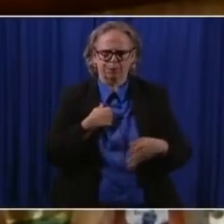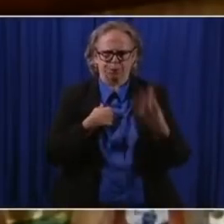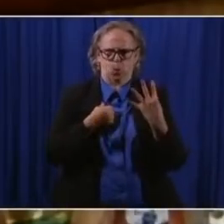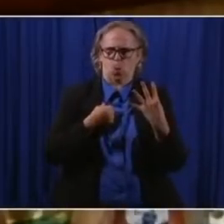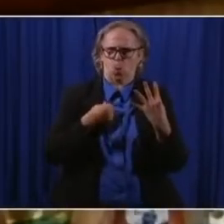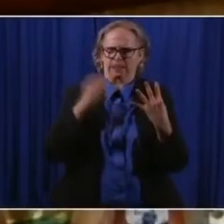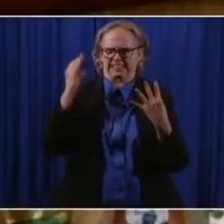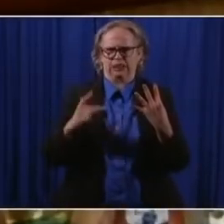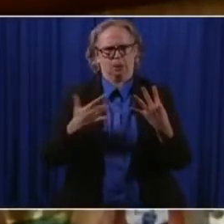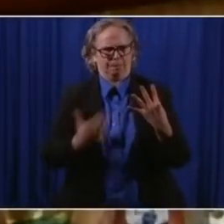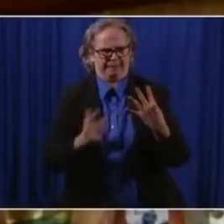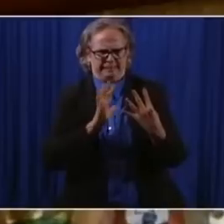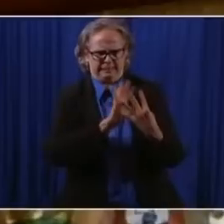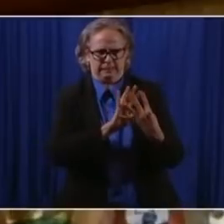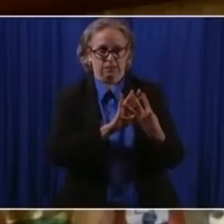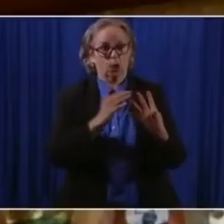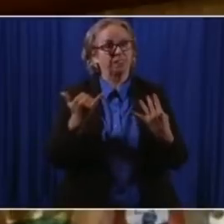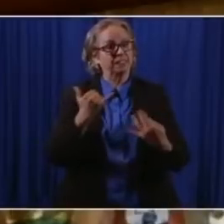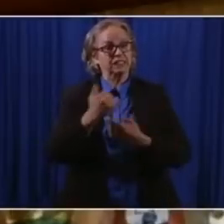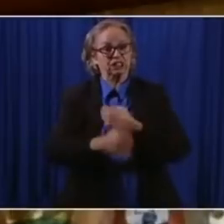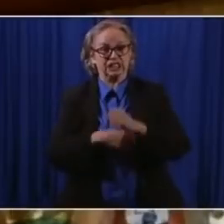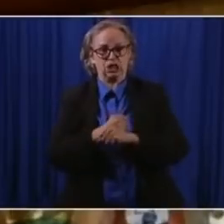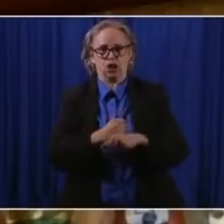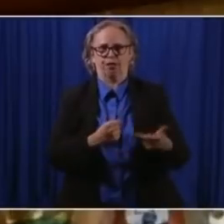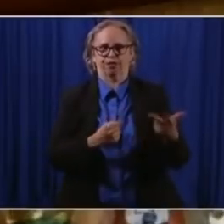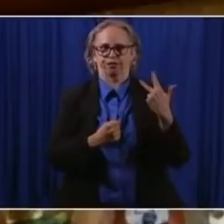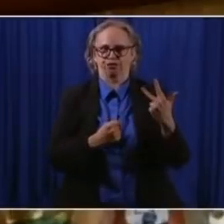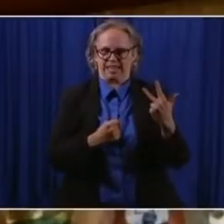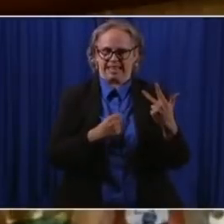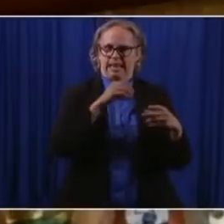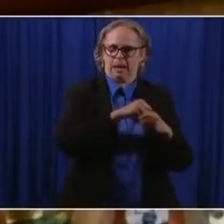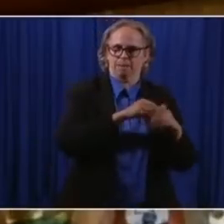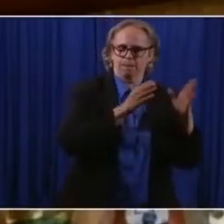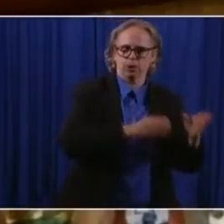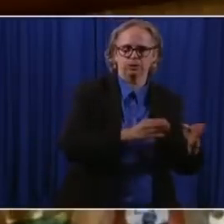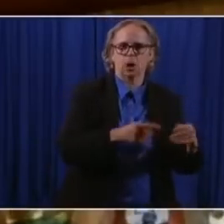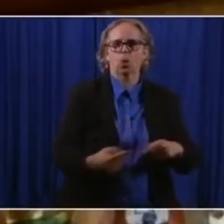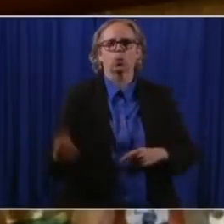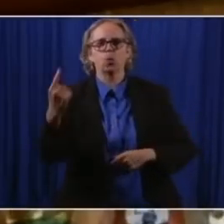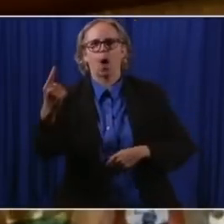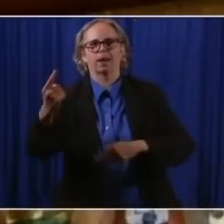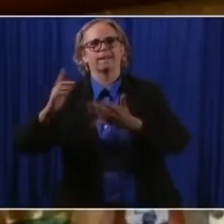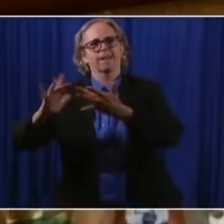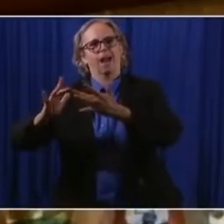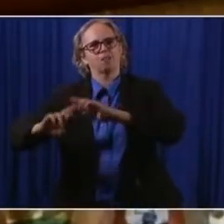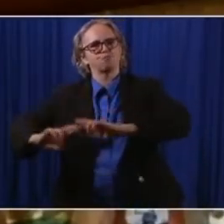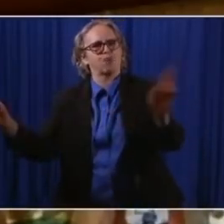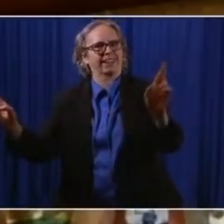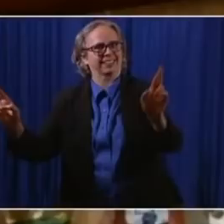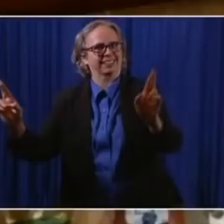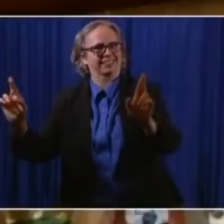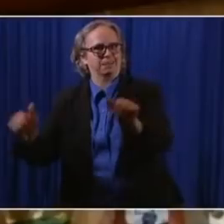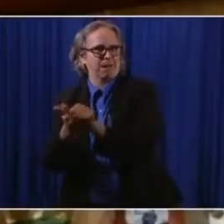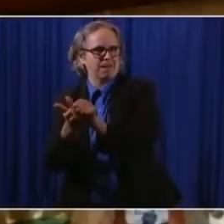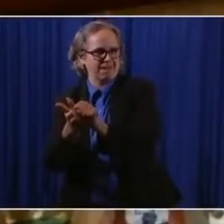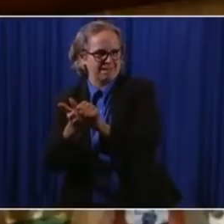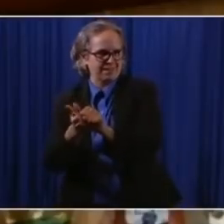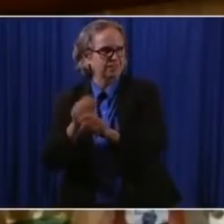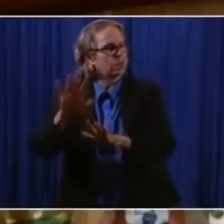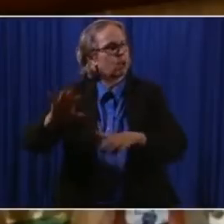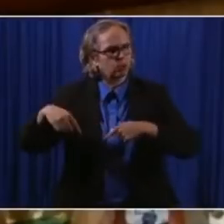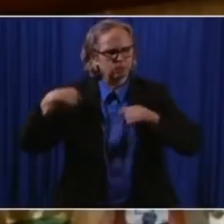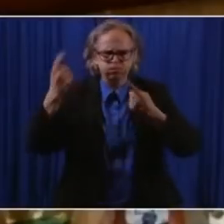person and 1 will be virtual to serve the students that have elected to go that way. So we've just been hard at work trying to get that